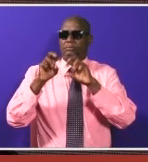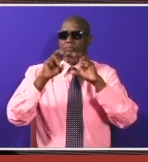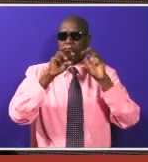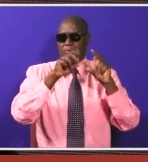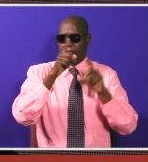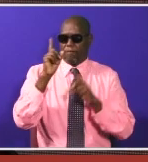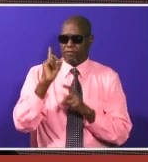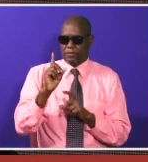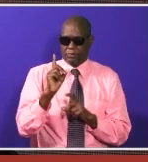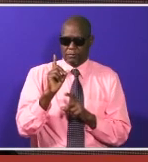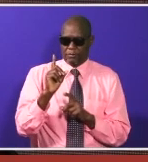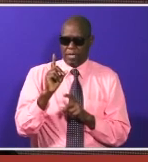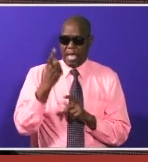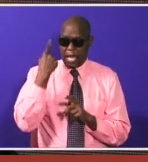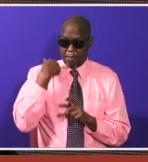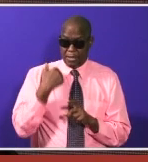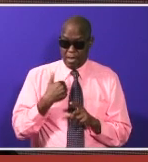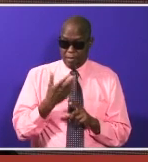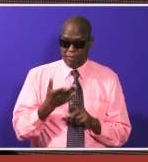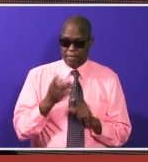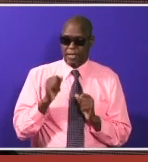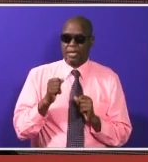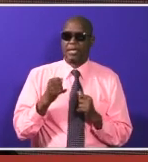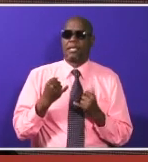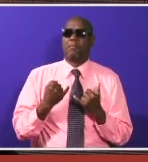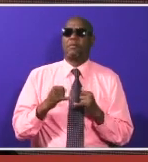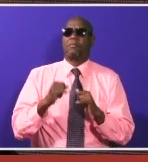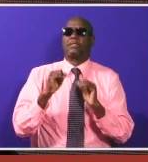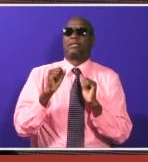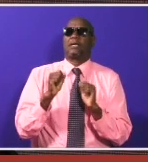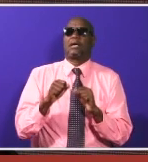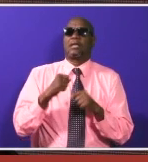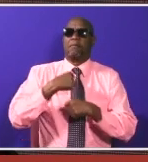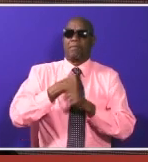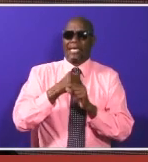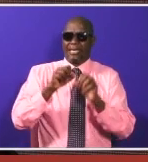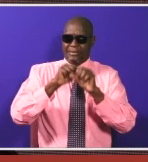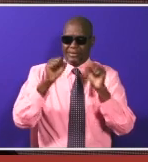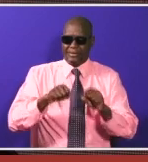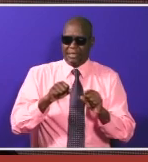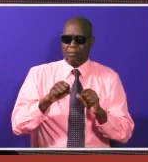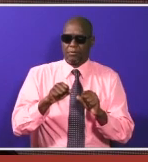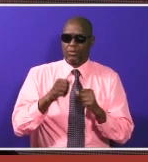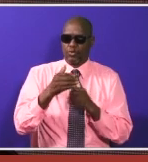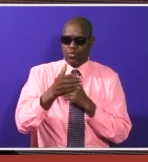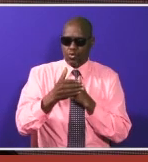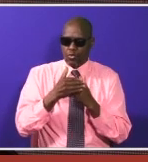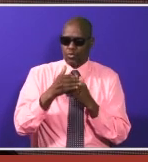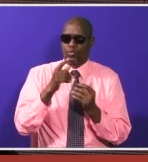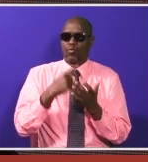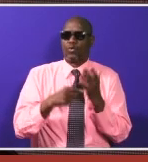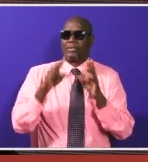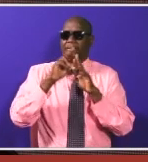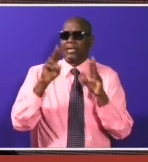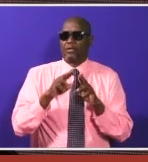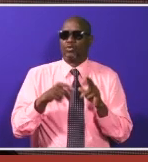those numbers, then we are able to implement and build a structure that is able to be close as possible to what the international is paying, but